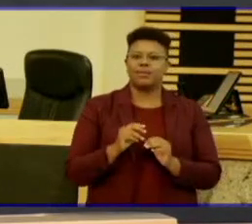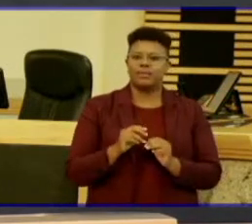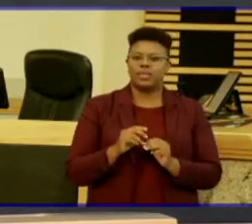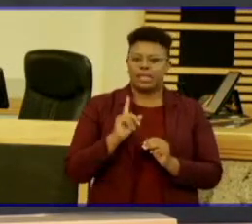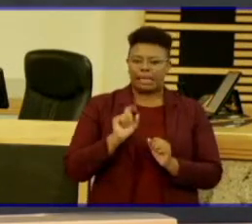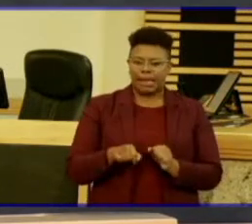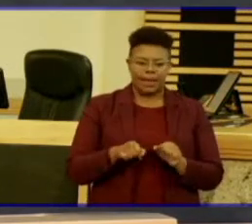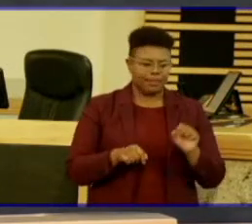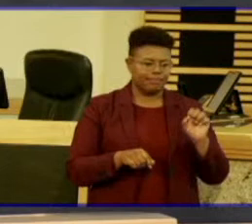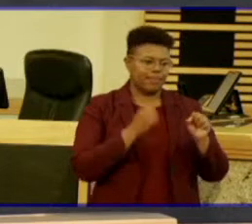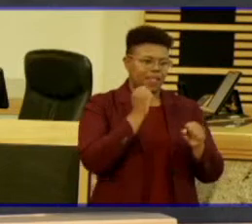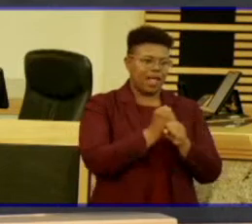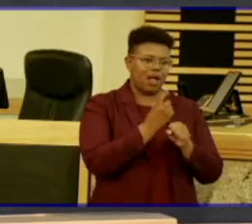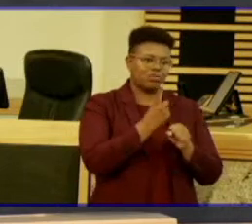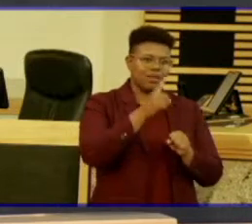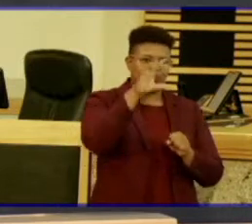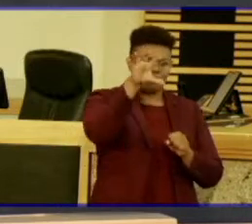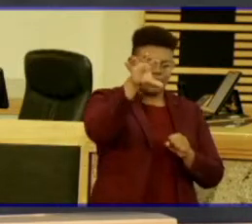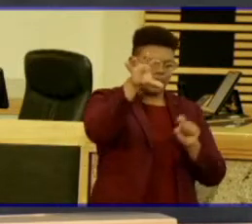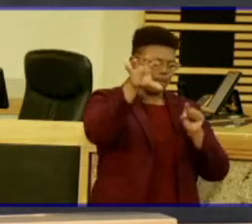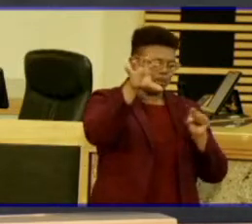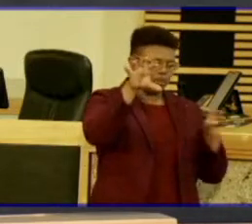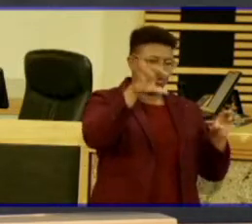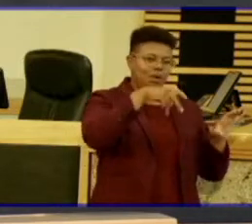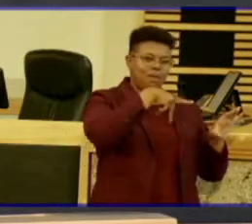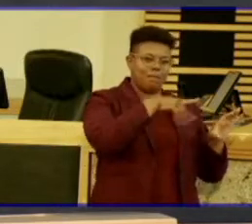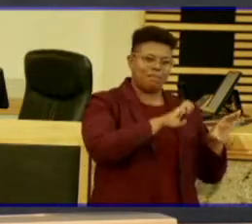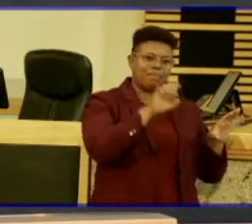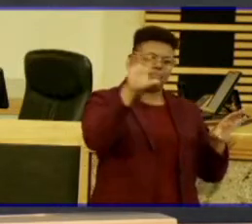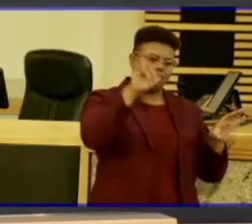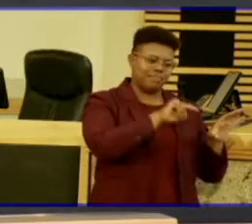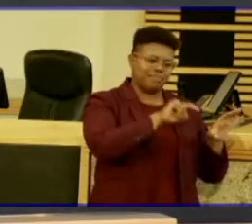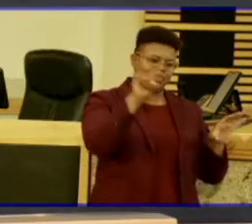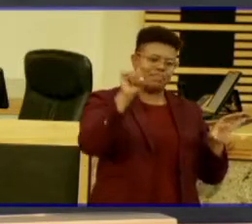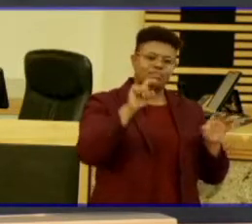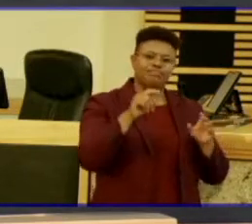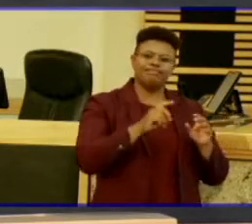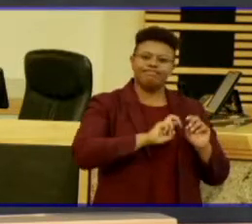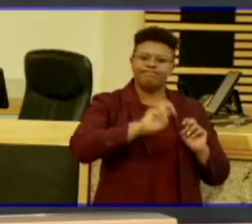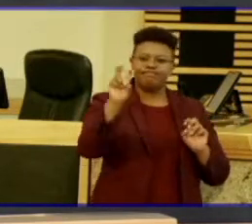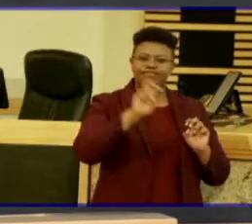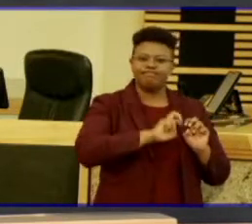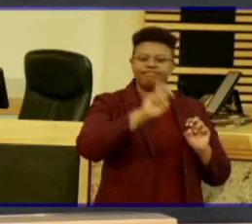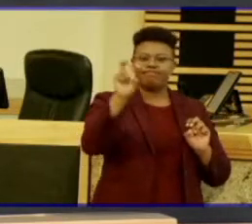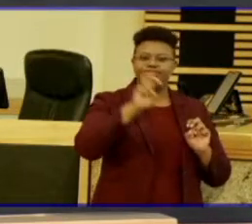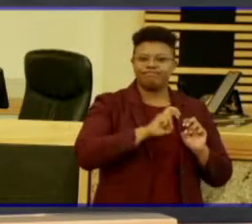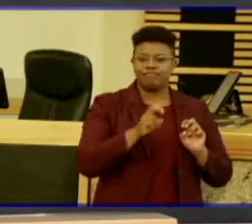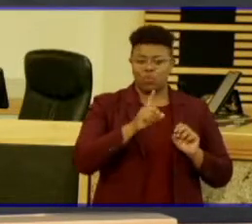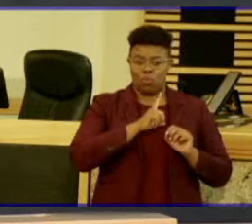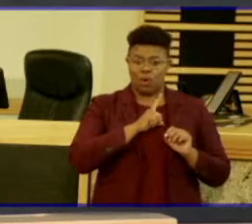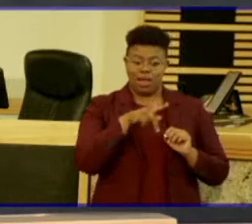goods between Gauteng and Nelson Mandela Bay. Working with Transnet, we are going to turn